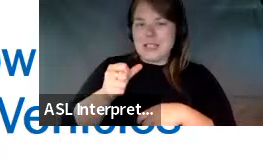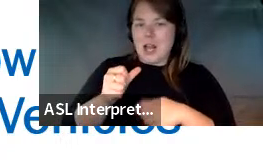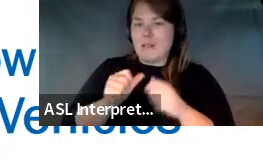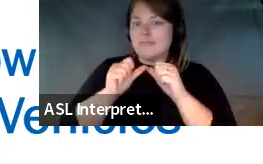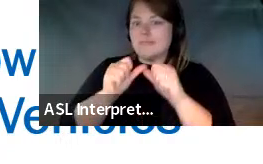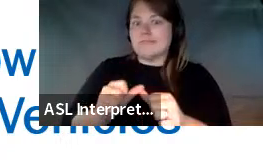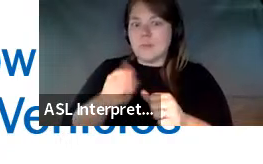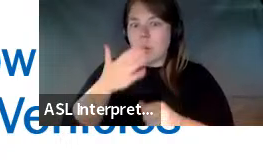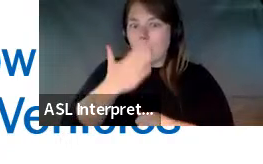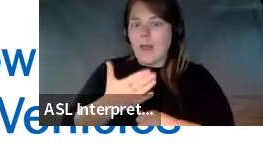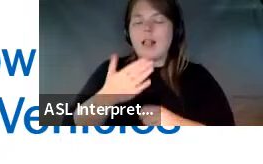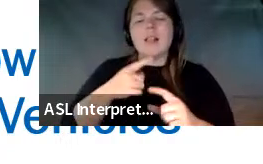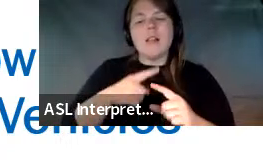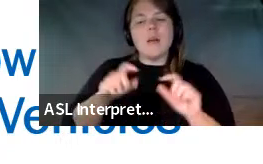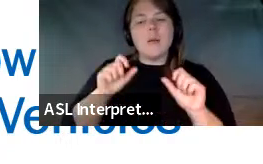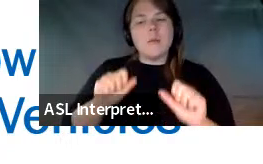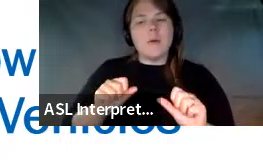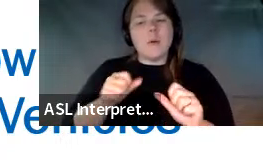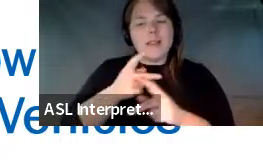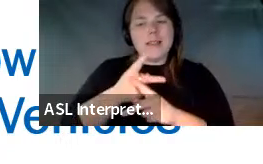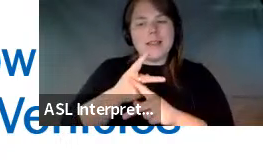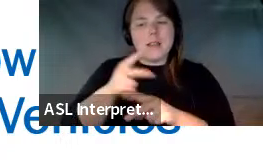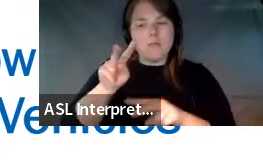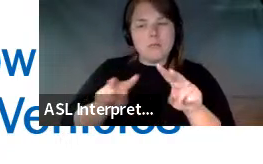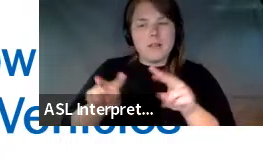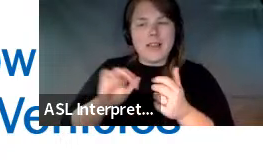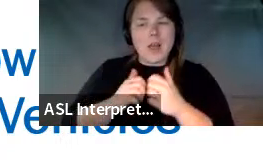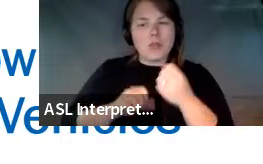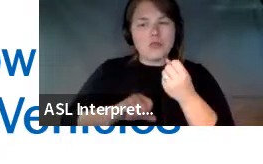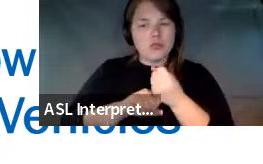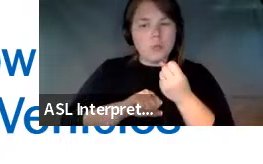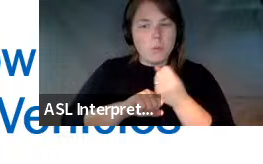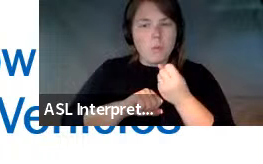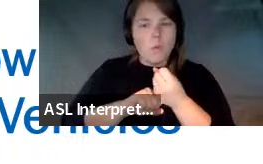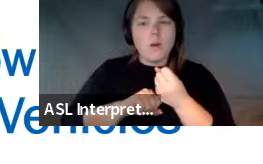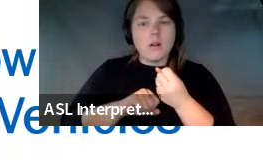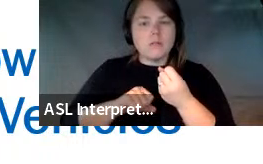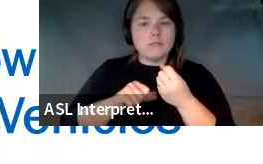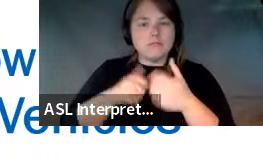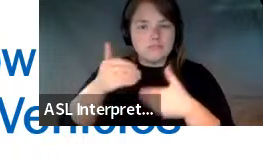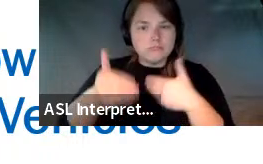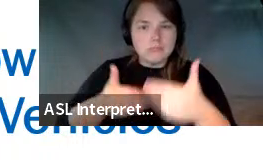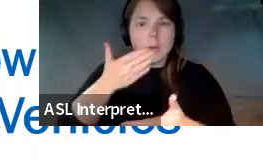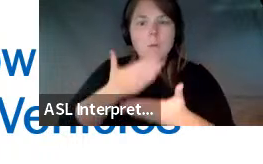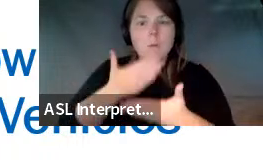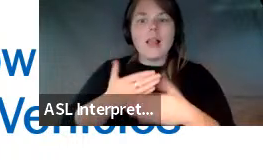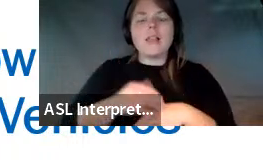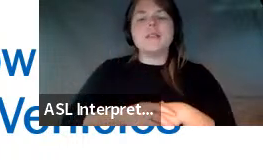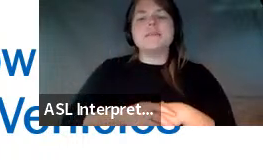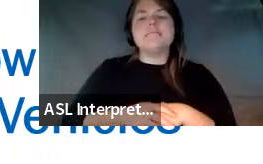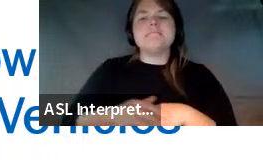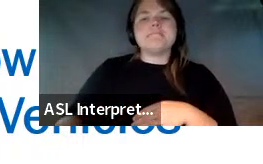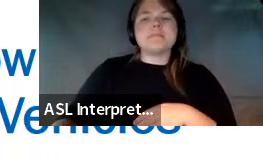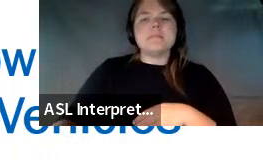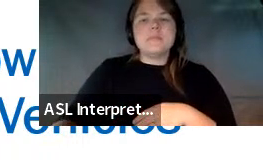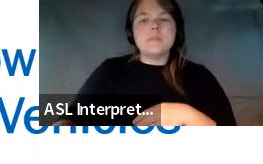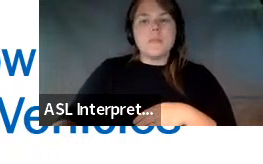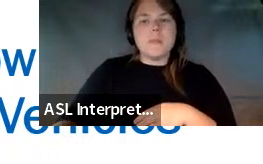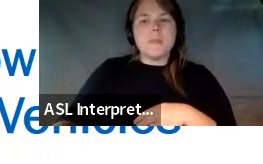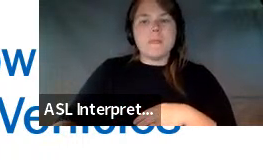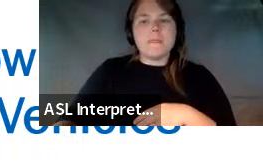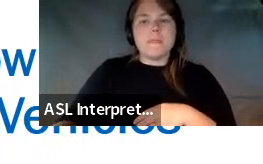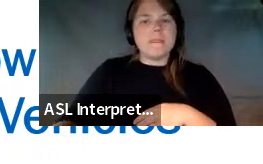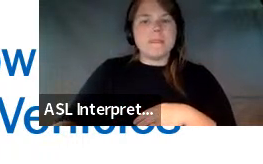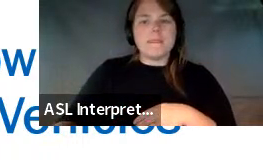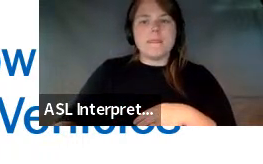can maybe keep looking at how to support measures that are moving forward well. We also kind of, as a reminder, we have a